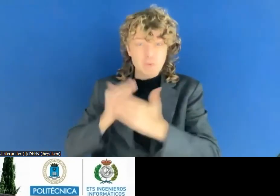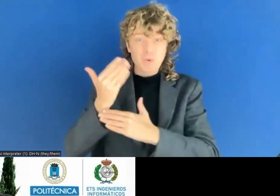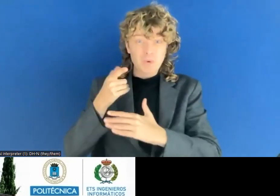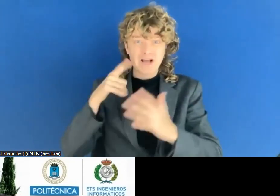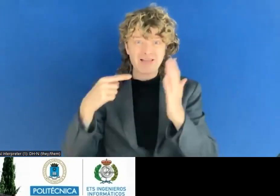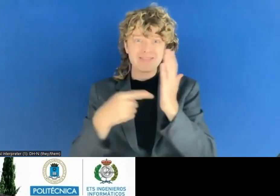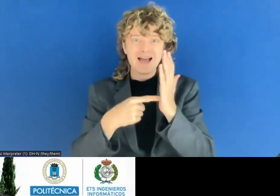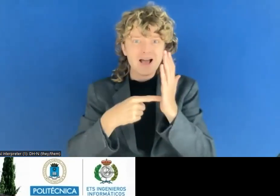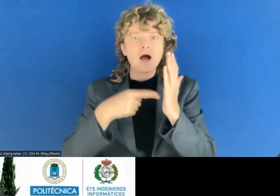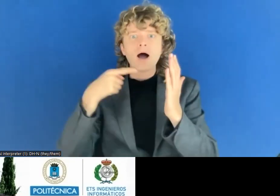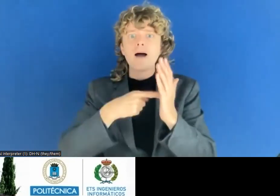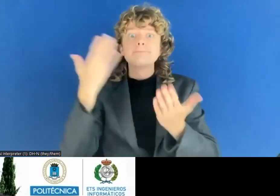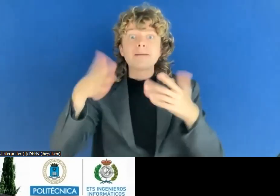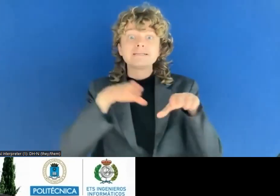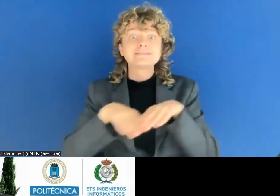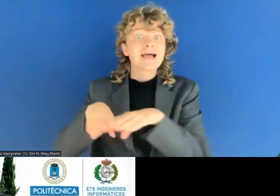you're raising your hand, please.